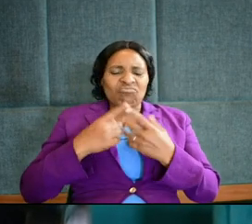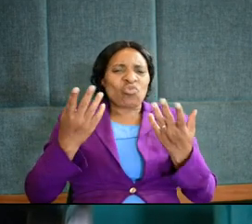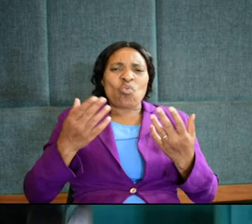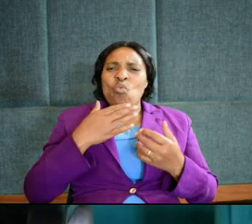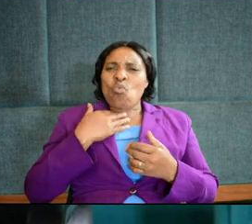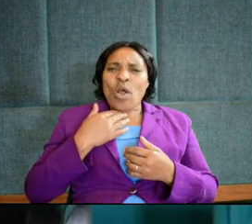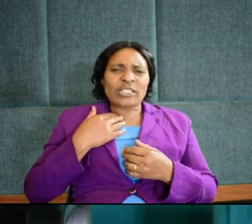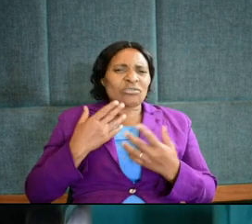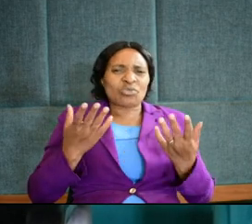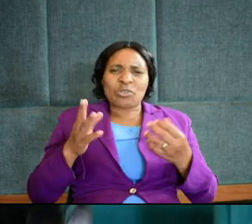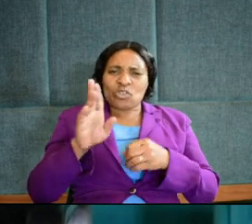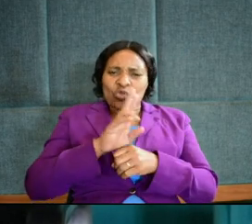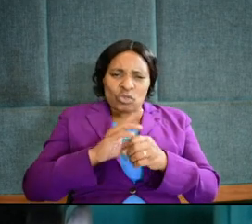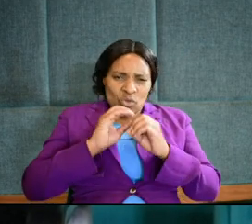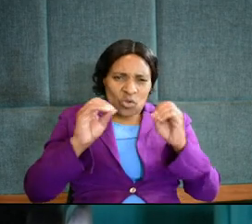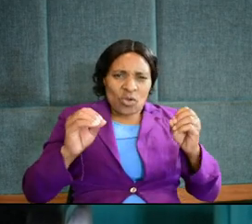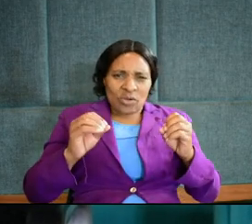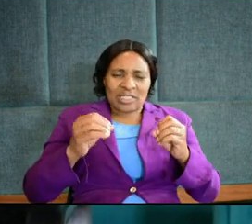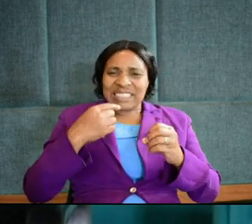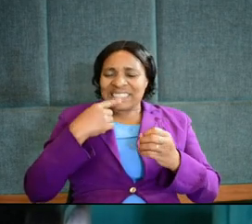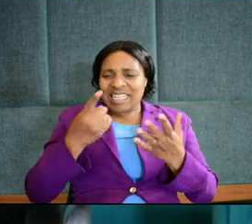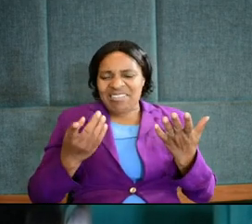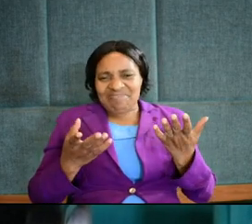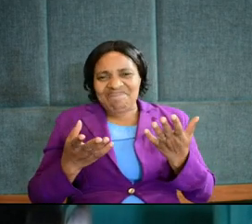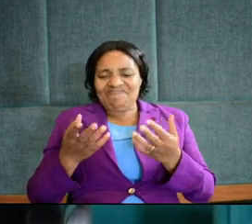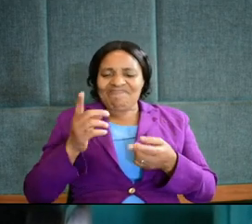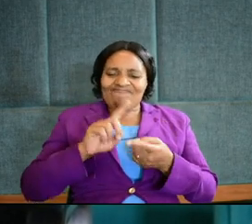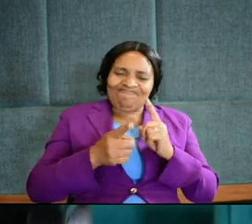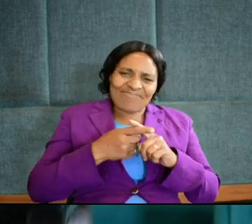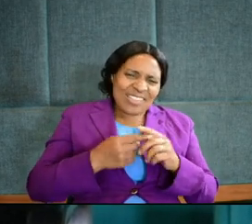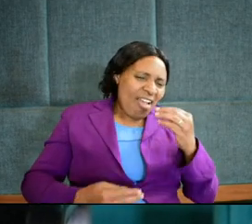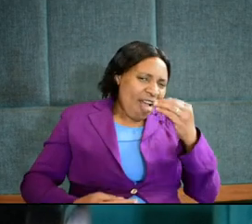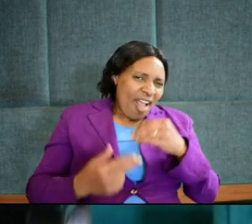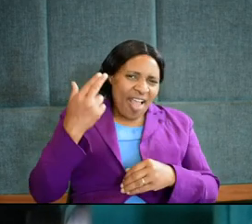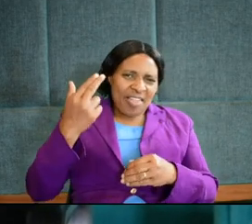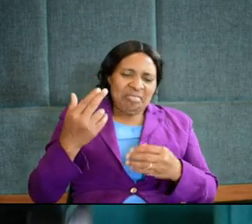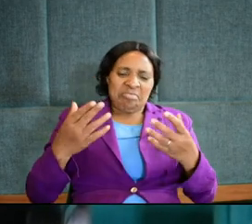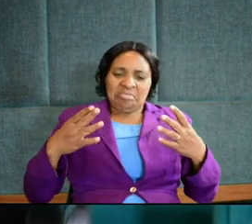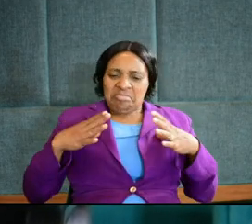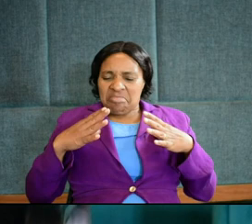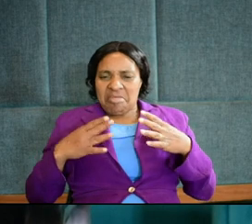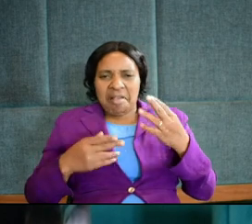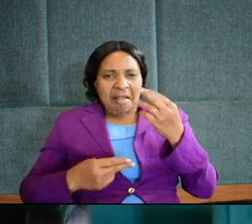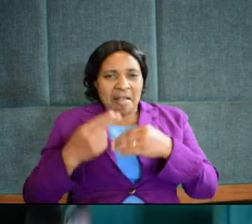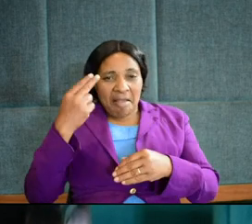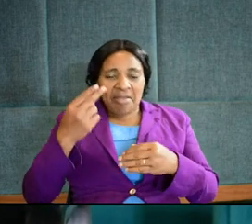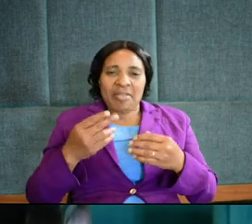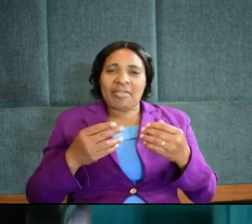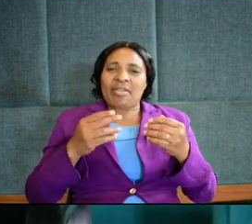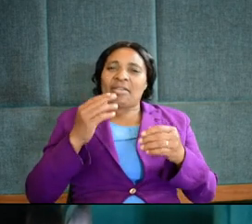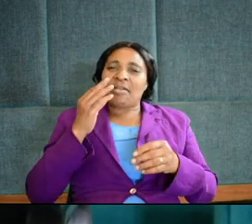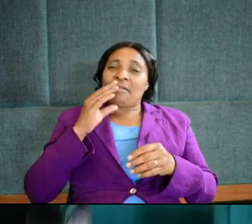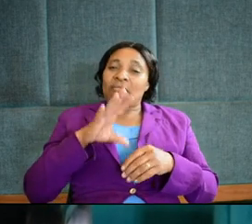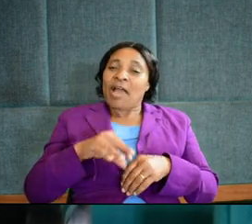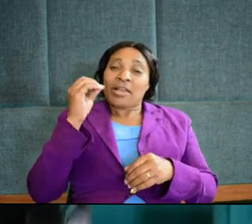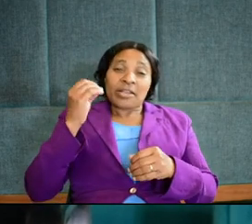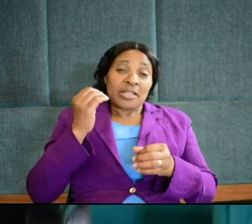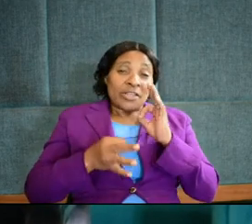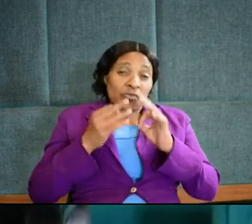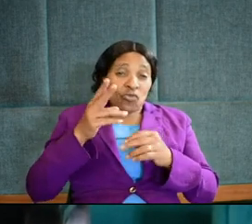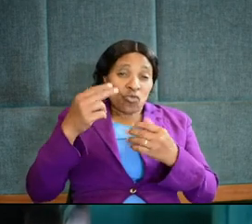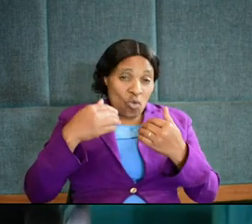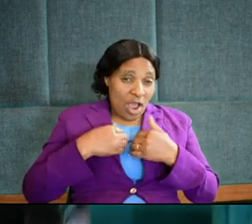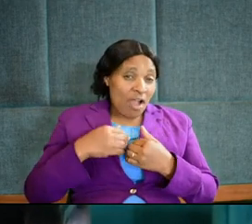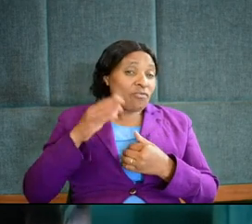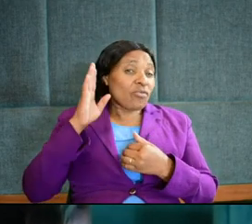because maybe we say the price is too high, the standard is too high, or you find that if you yield